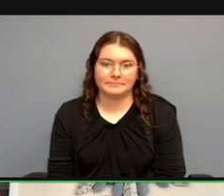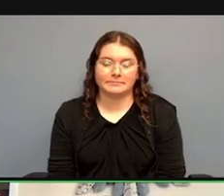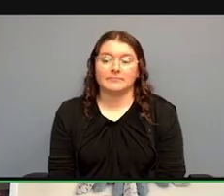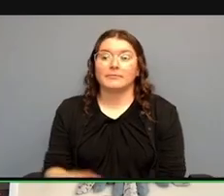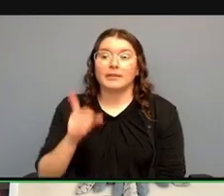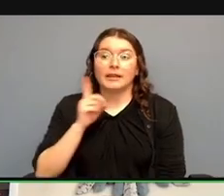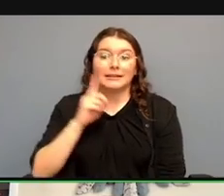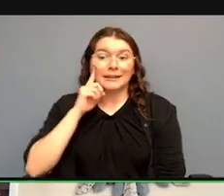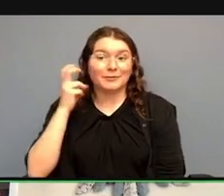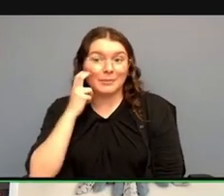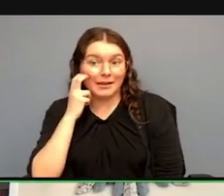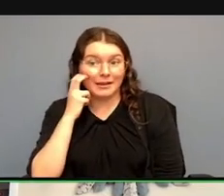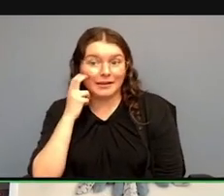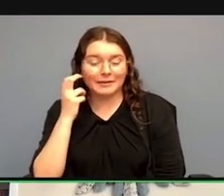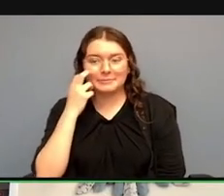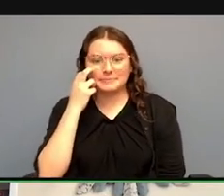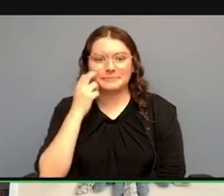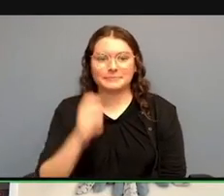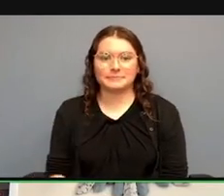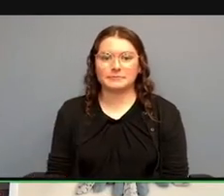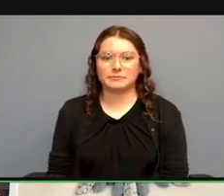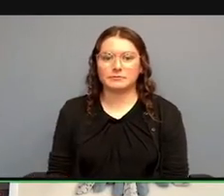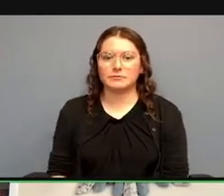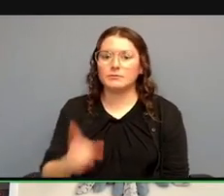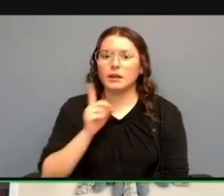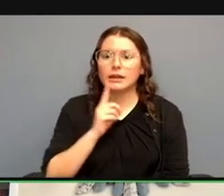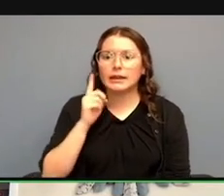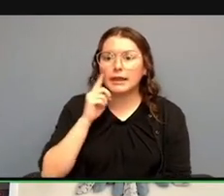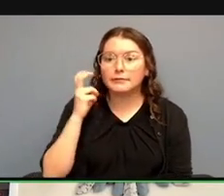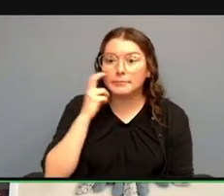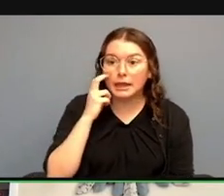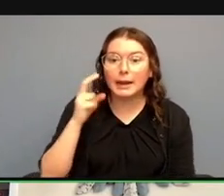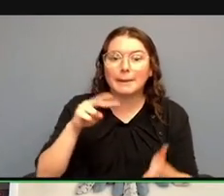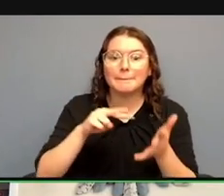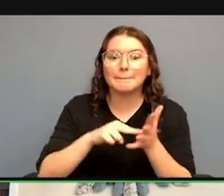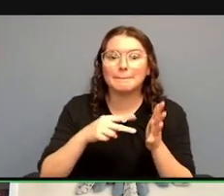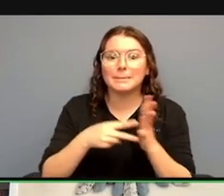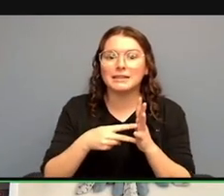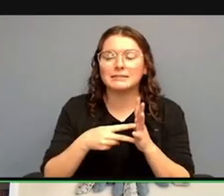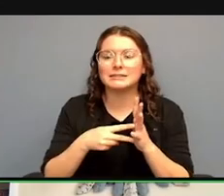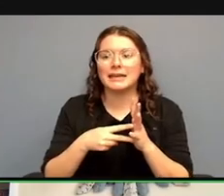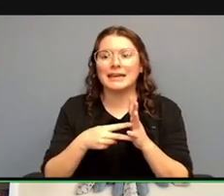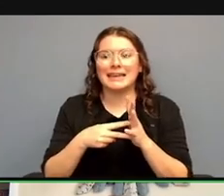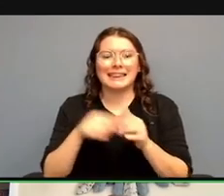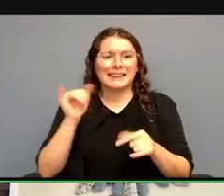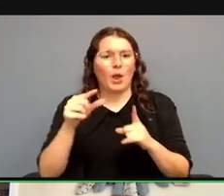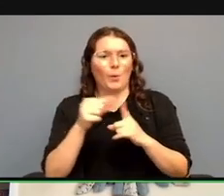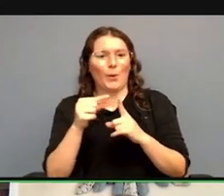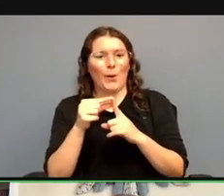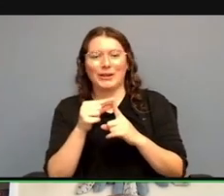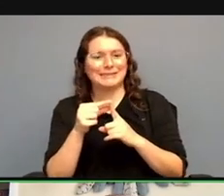Deaf blindness. Deaf blindness means I can't say that word today.